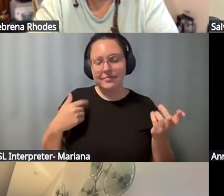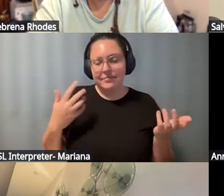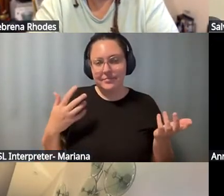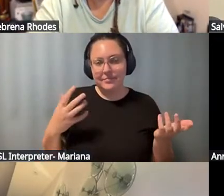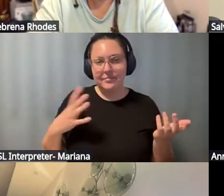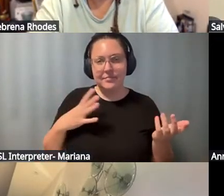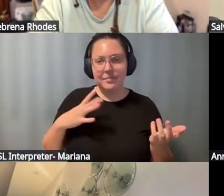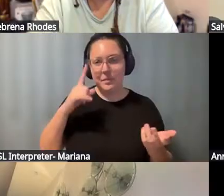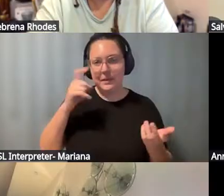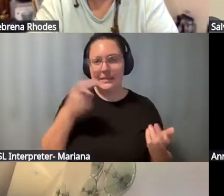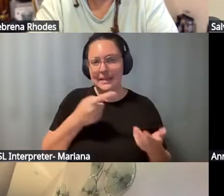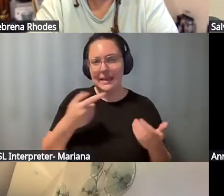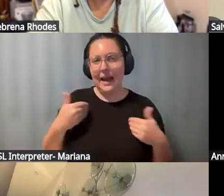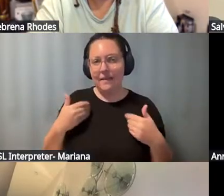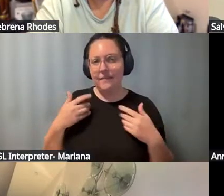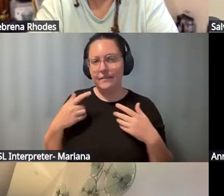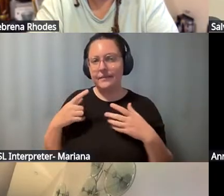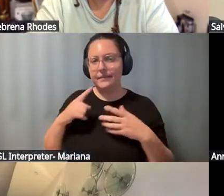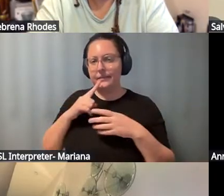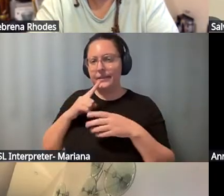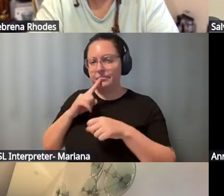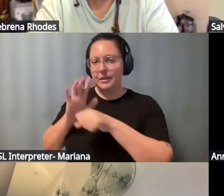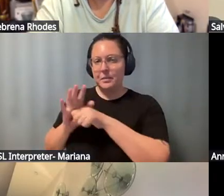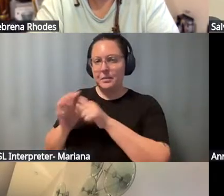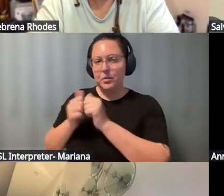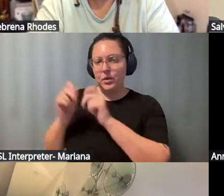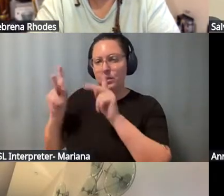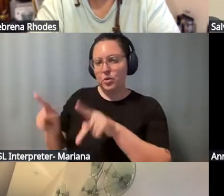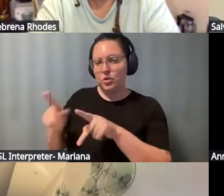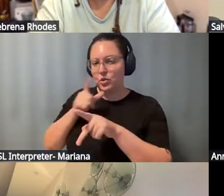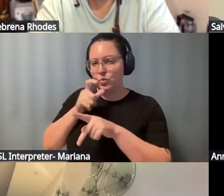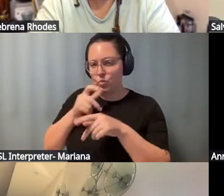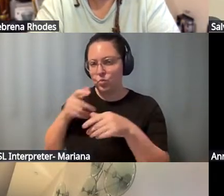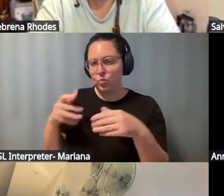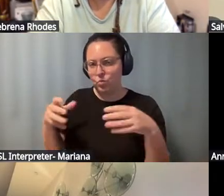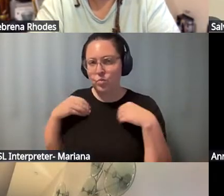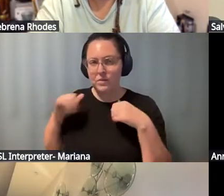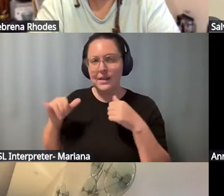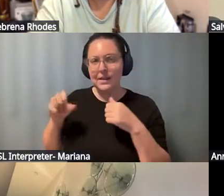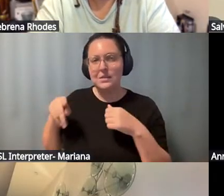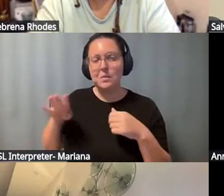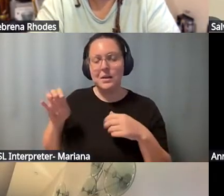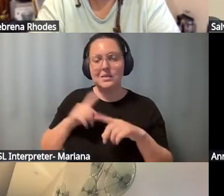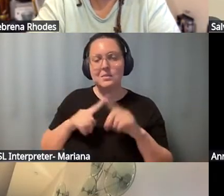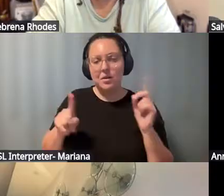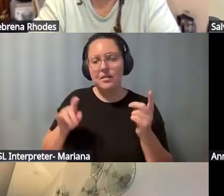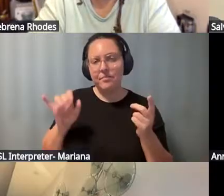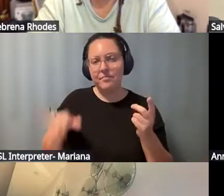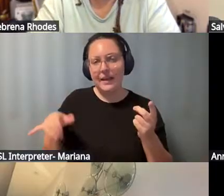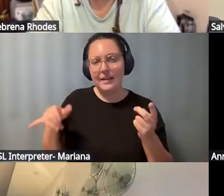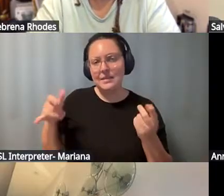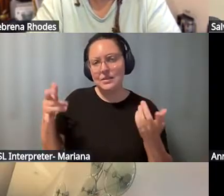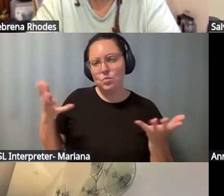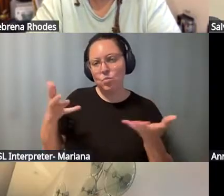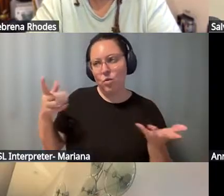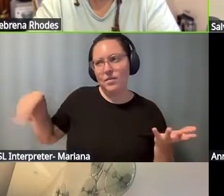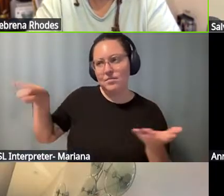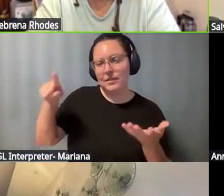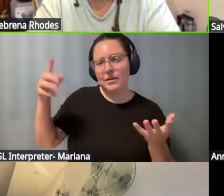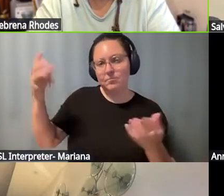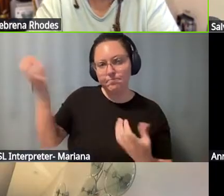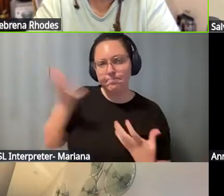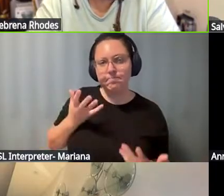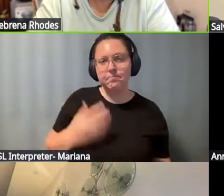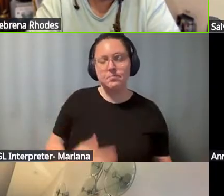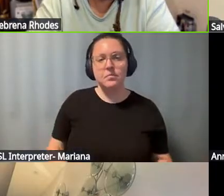thing between the person who has the space now. But definitely we was told that's exactly what that's gonna be. So,